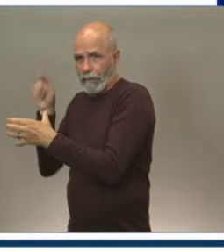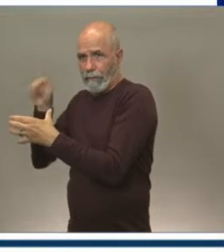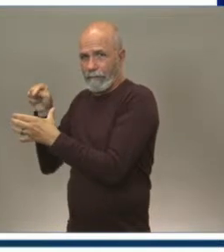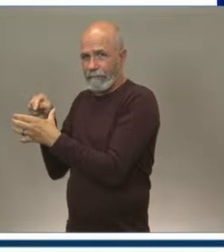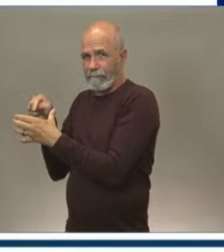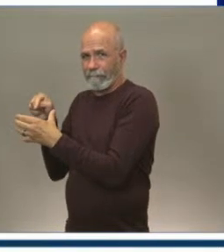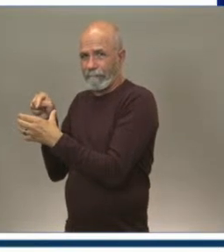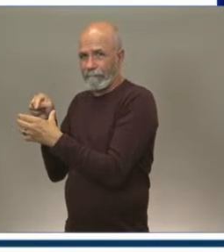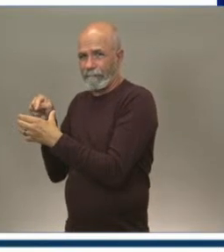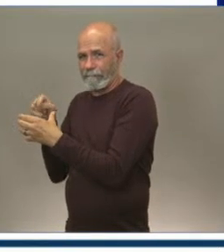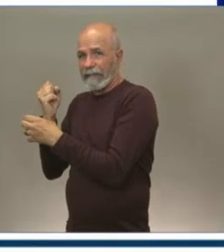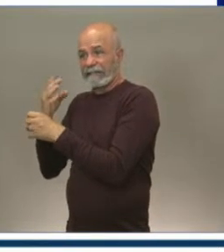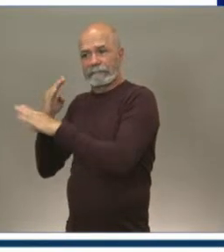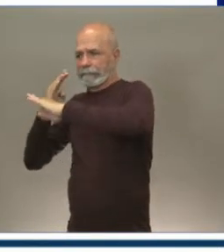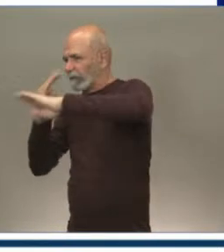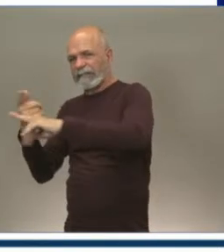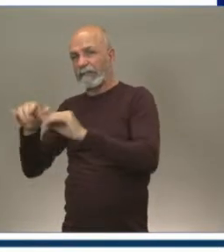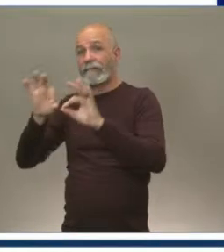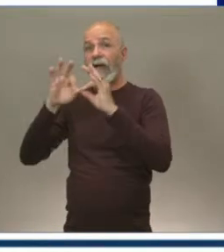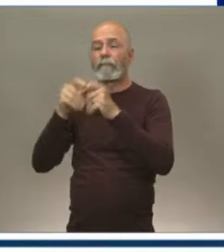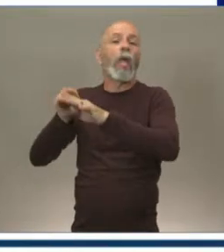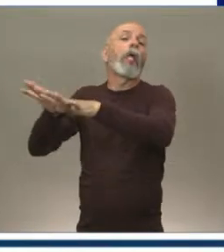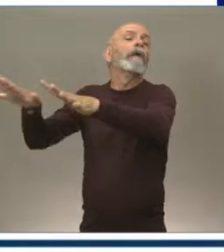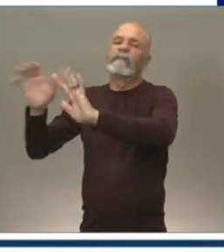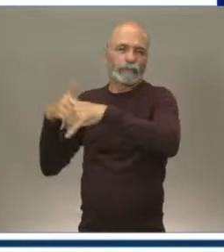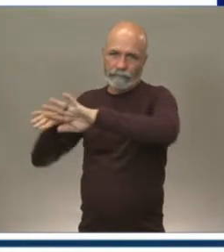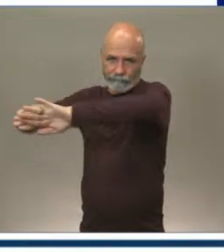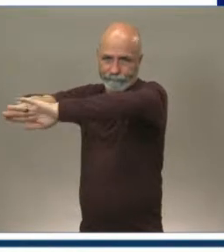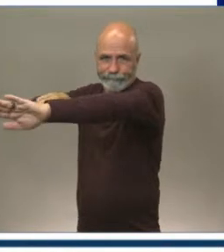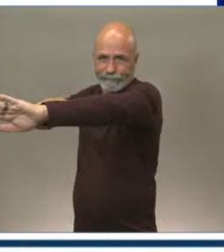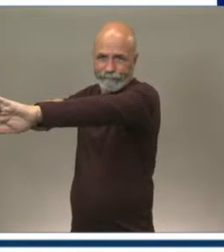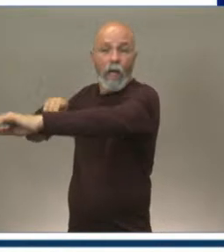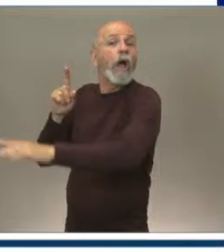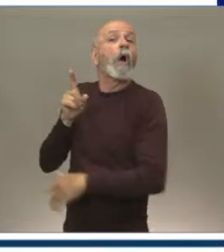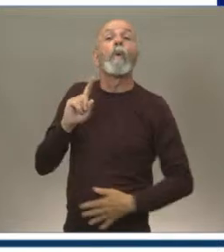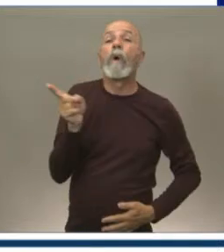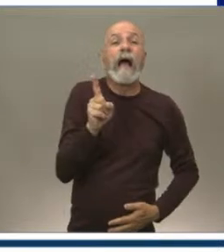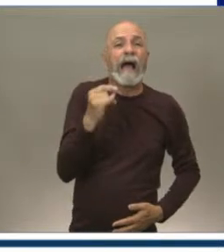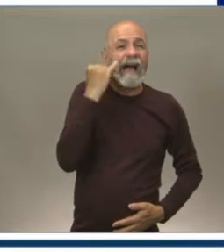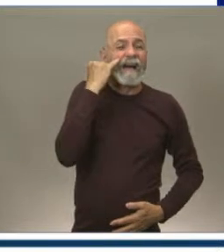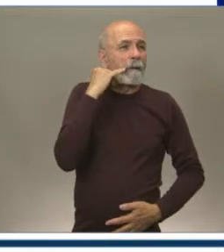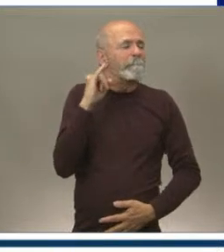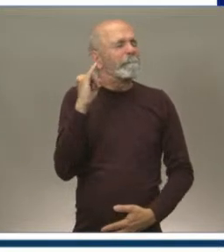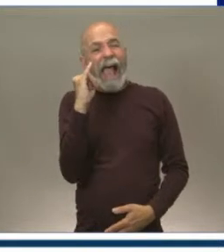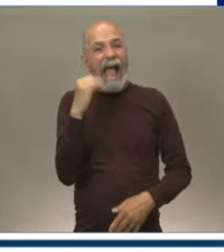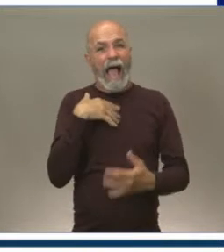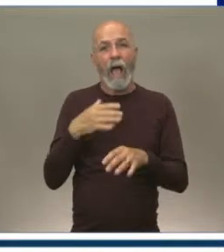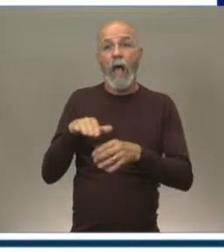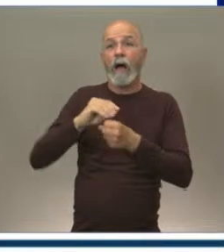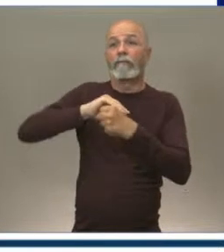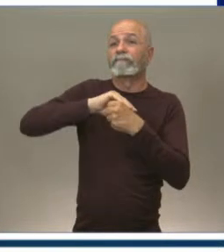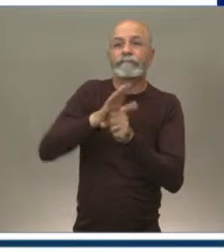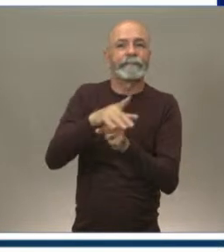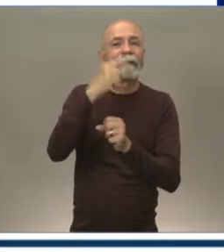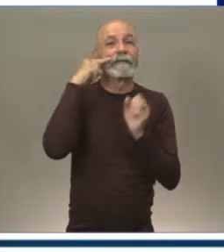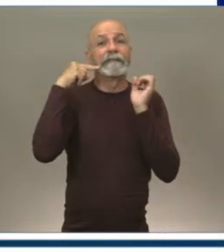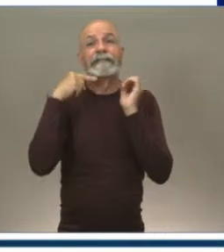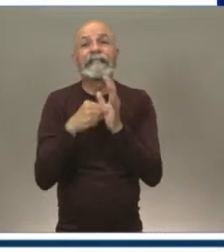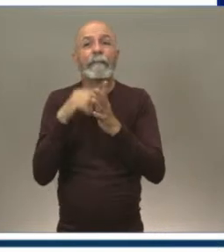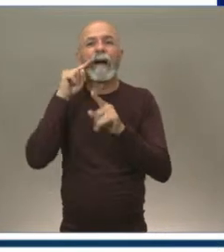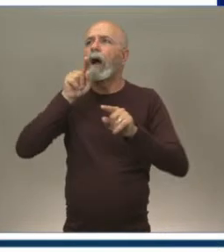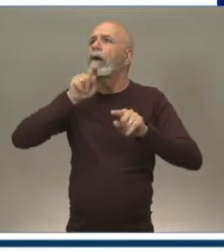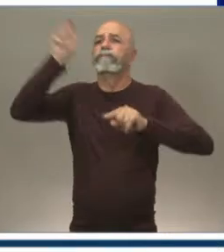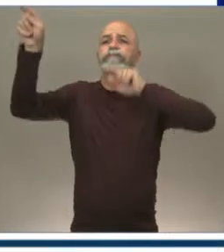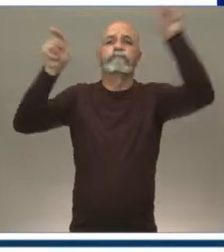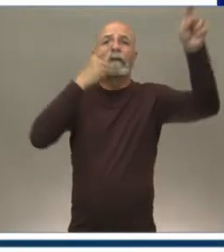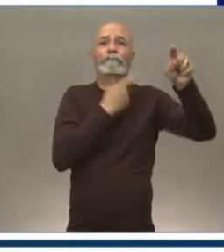around you, and that's just the specific areas deemed hotspots. There are some areas of the country that have increasing cases, and we needed to